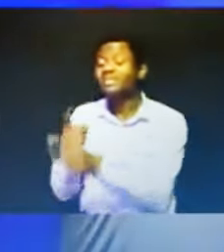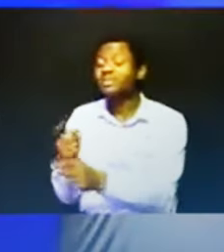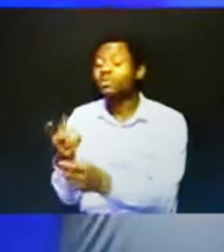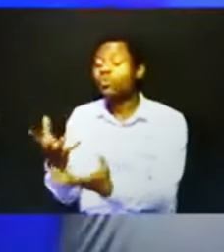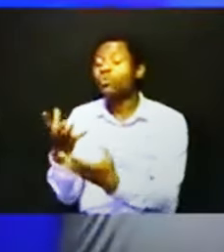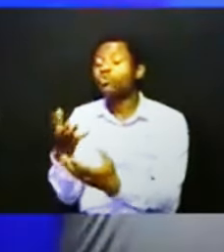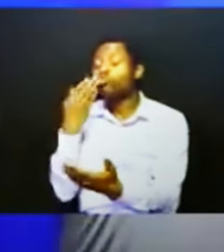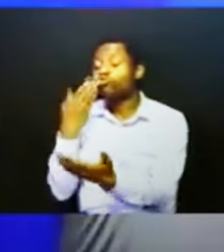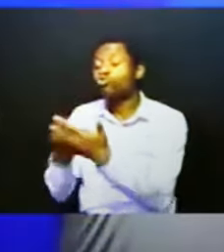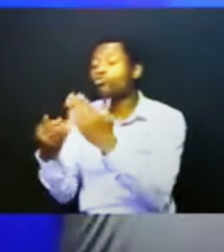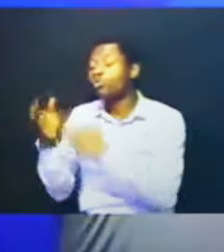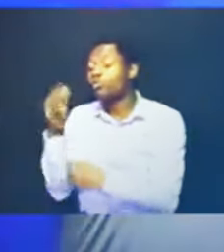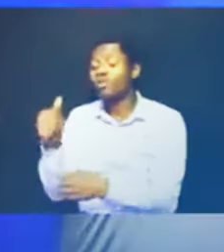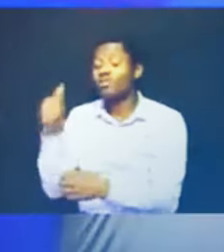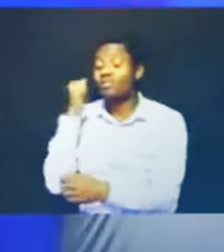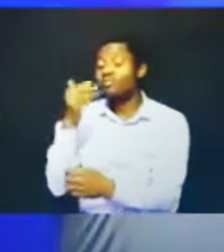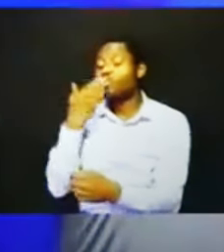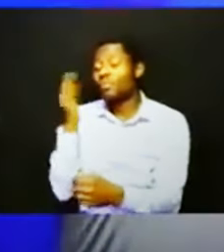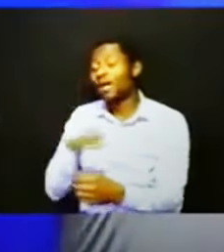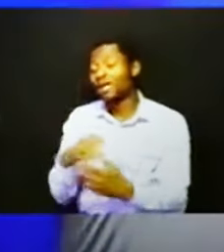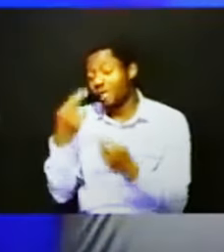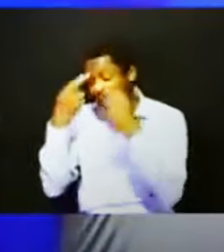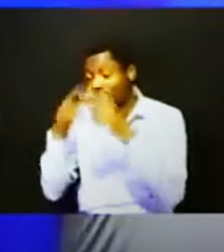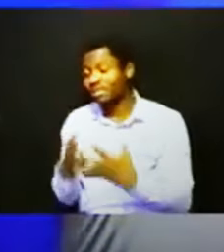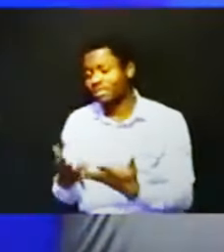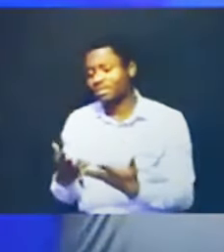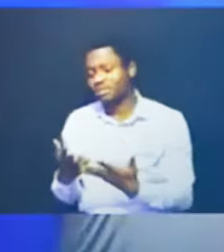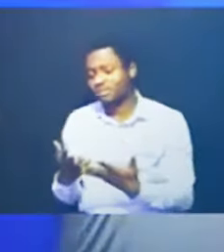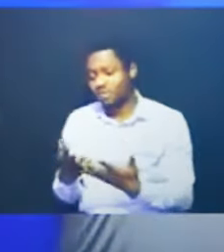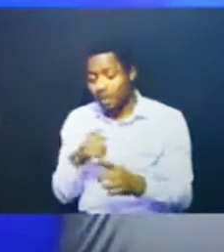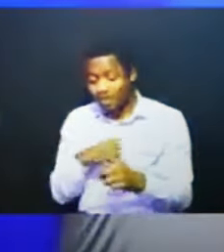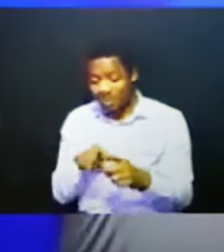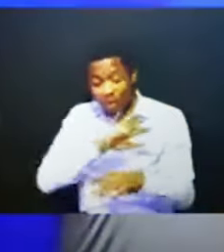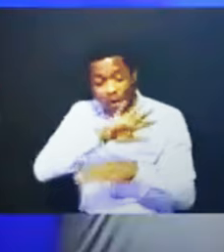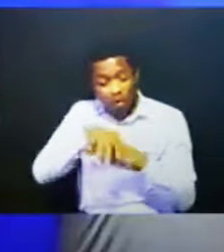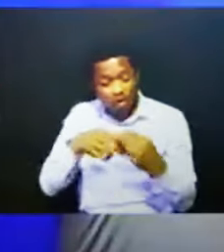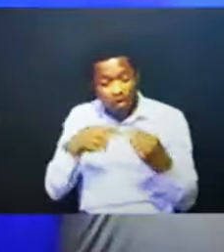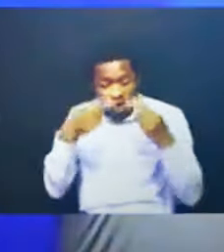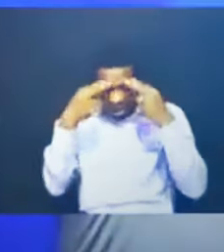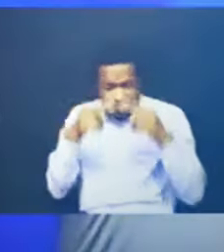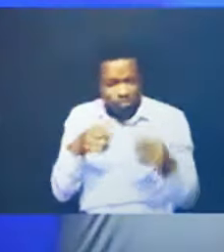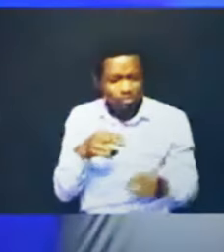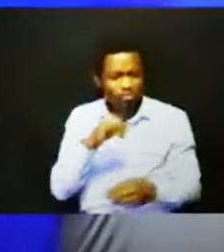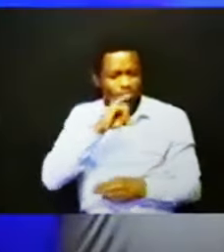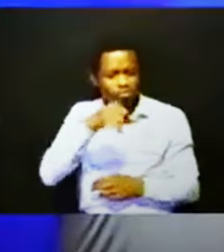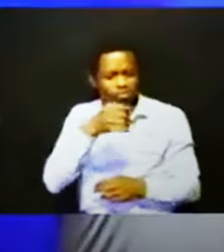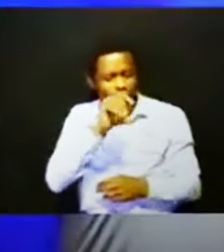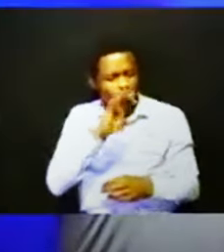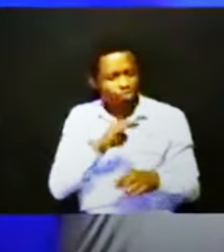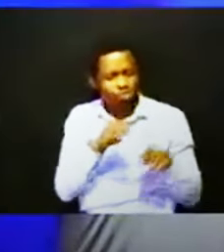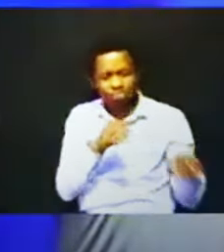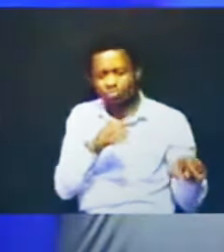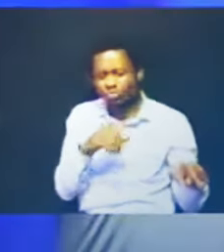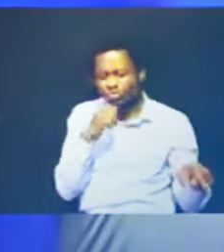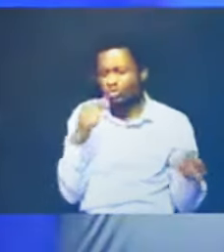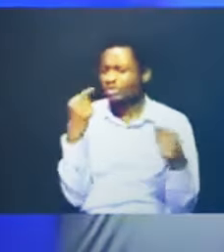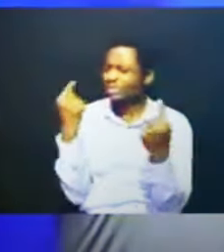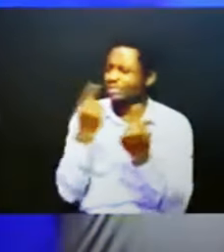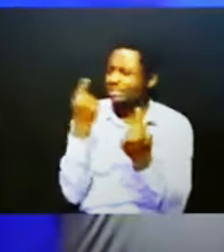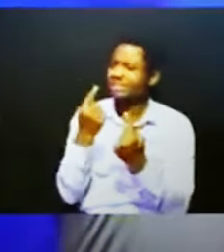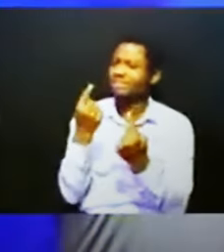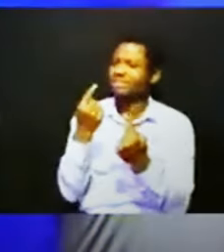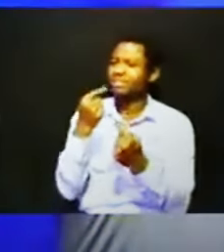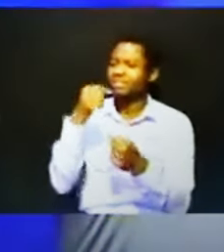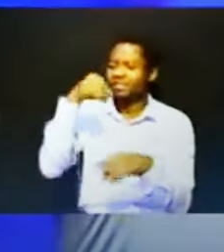this, Job did not sin in what he said." Some other versions say that he didn't sin with